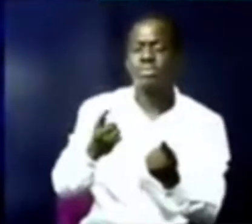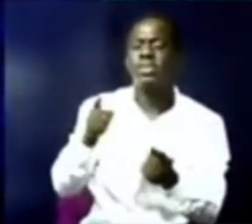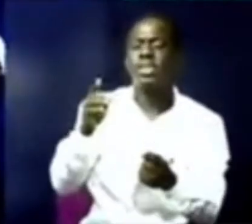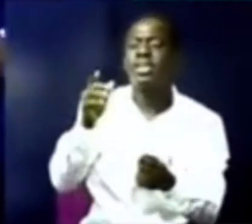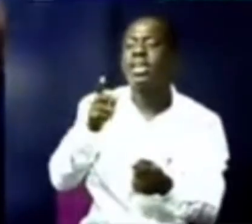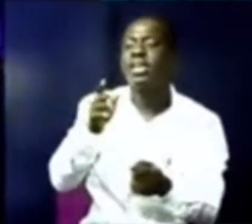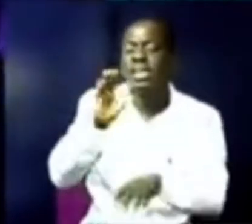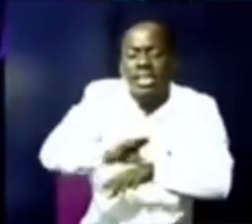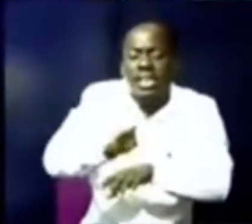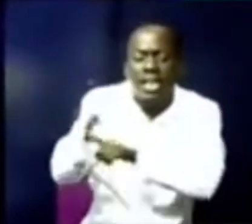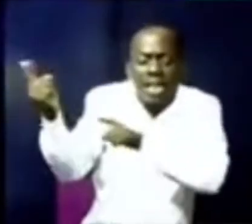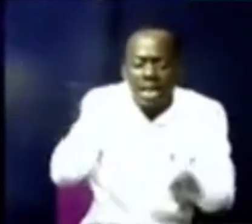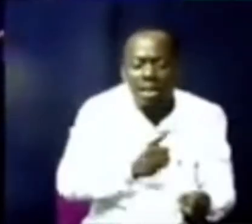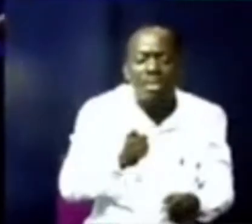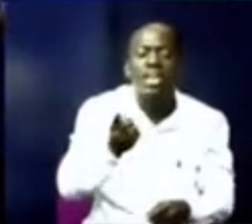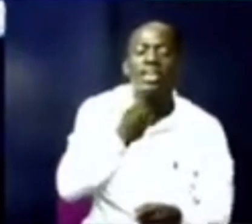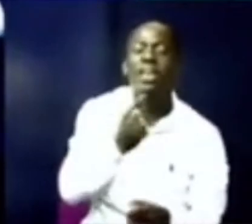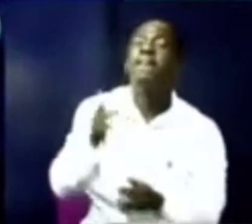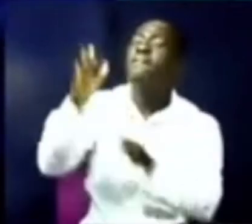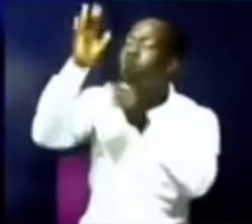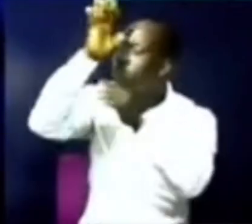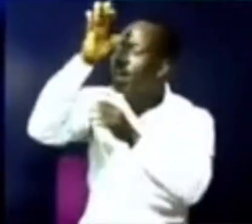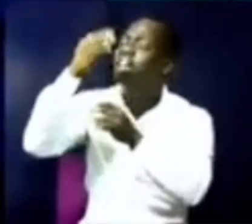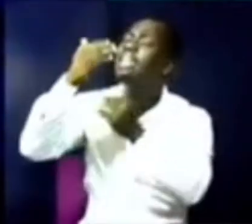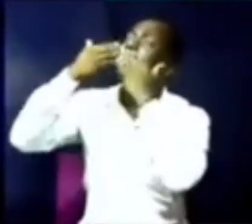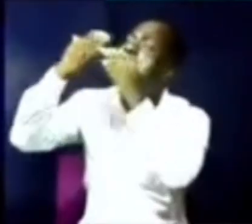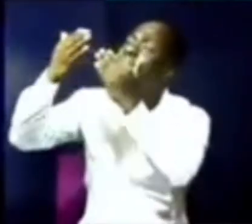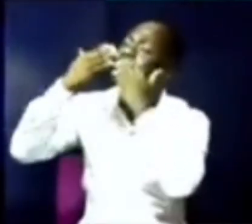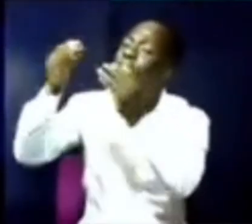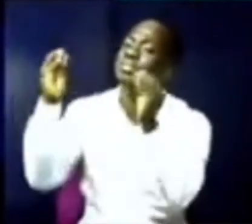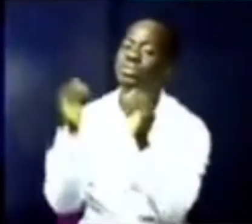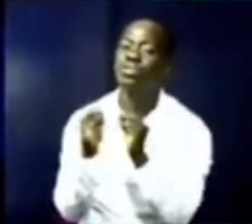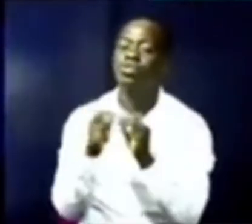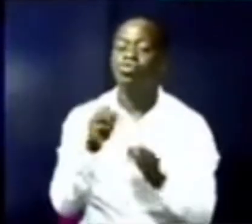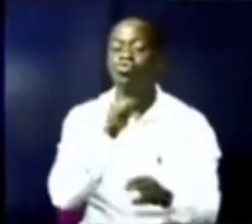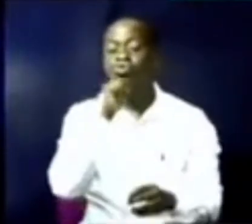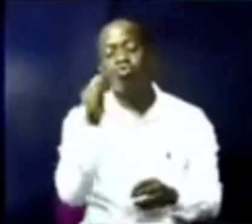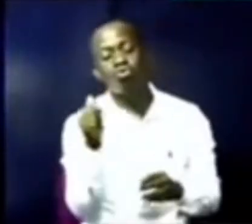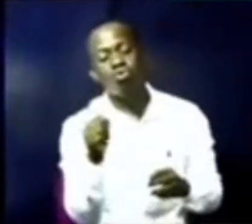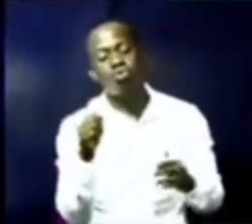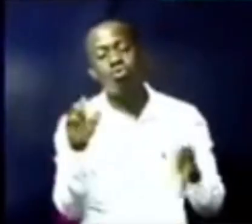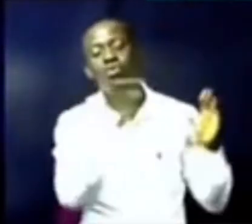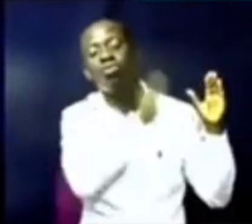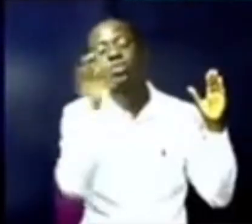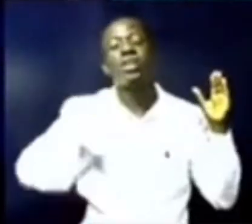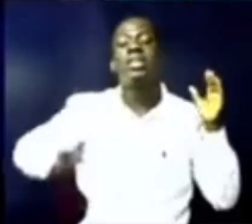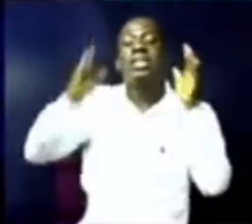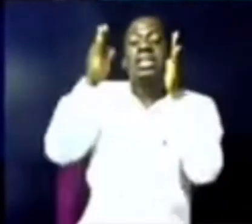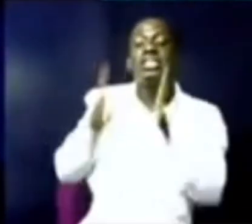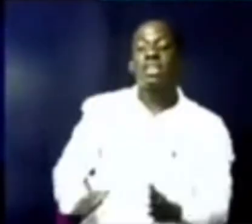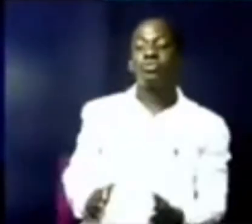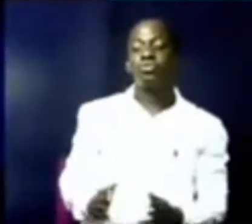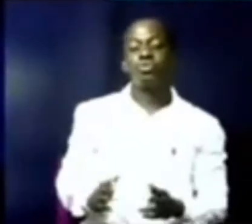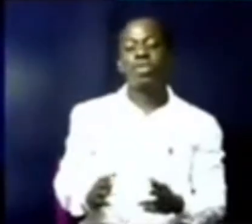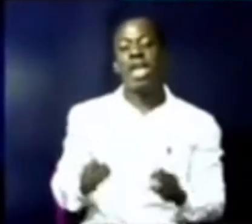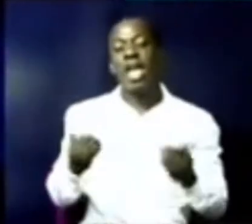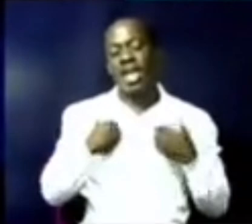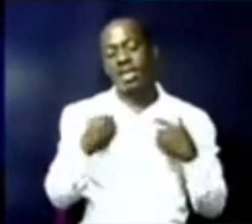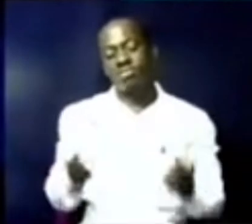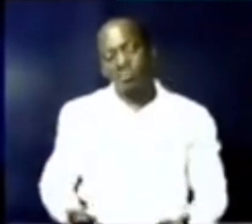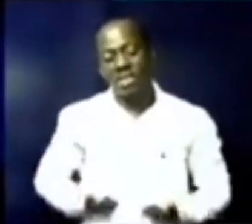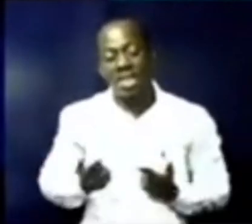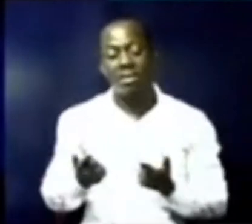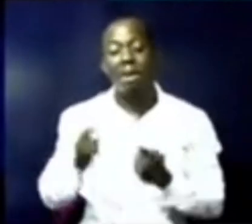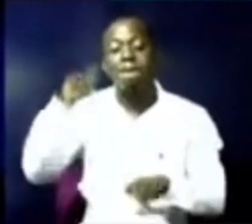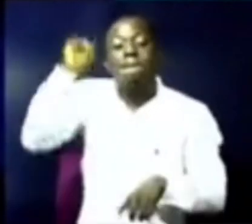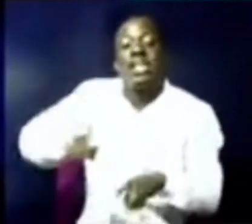you anything. No Christian who is healthy should stay home, especially on a Sunday morning like